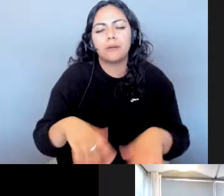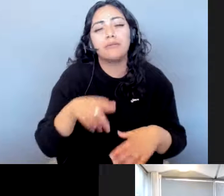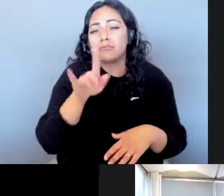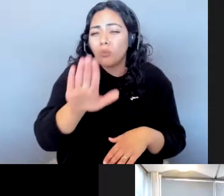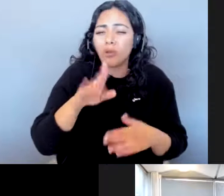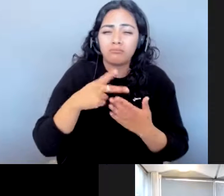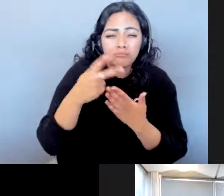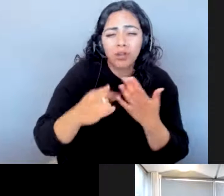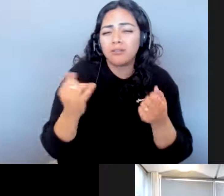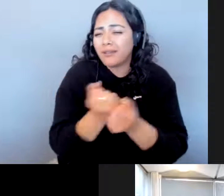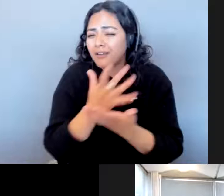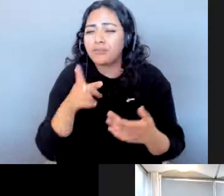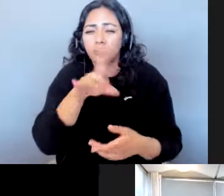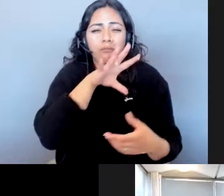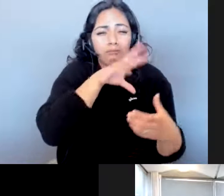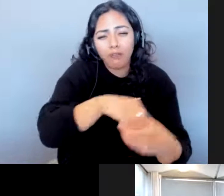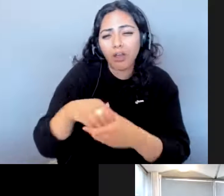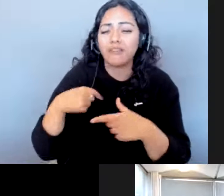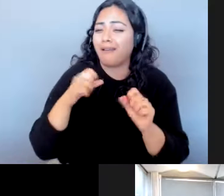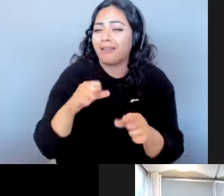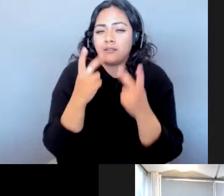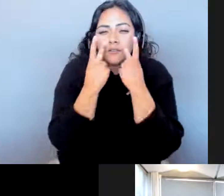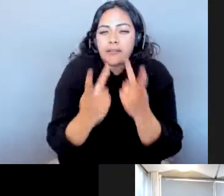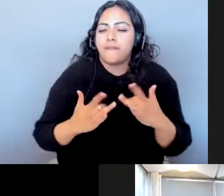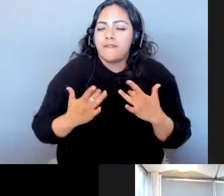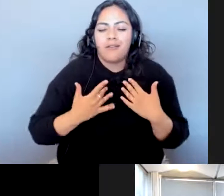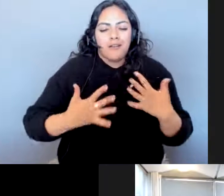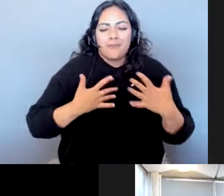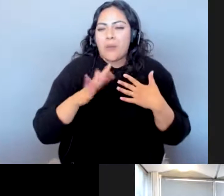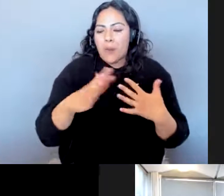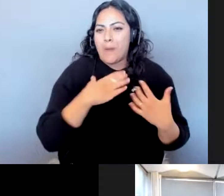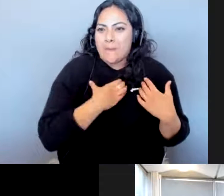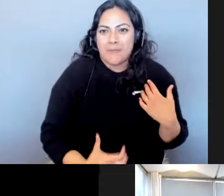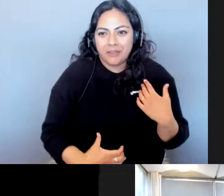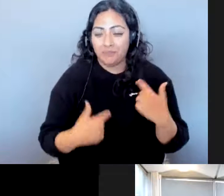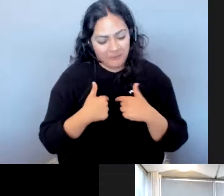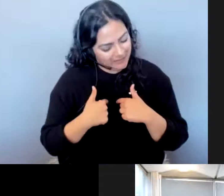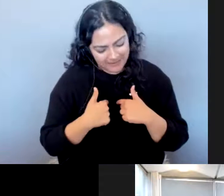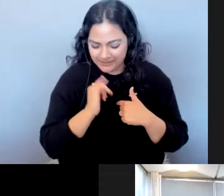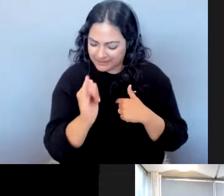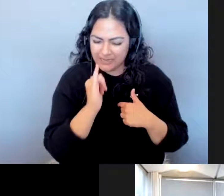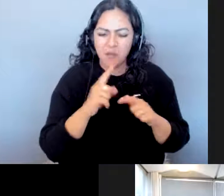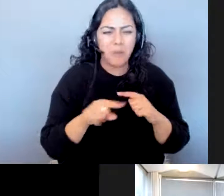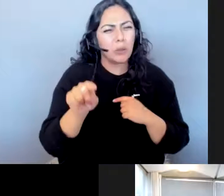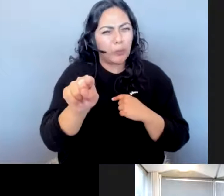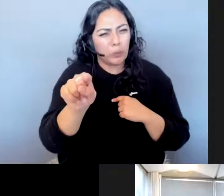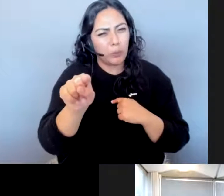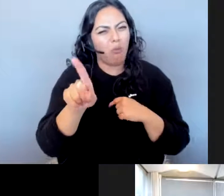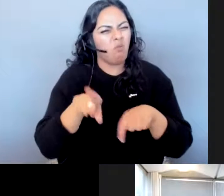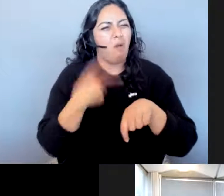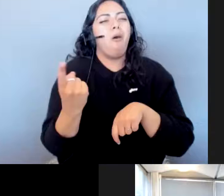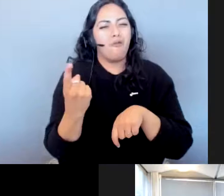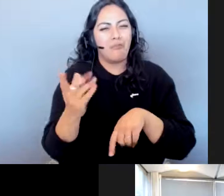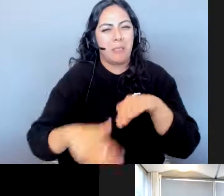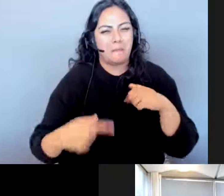that you are involved in. I can sense your passion. And I've got the same passion, but I think you've been in it longer than me.